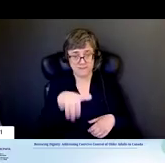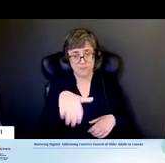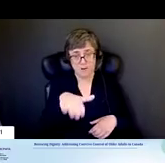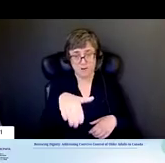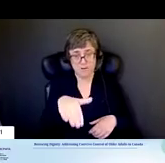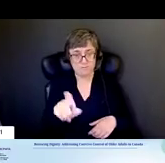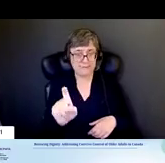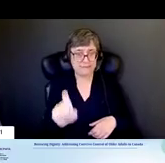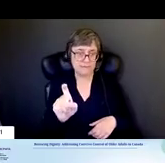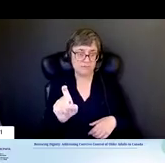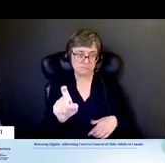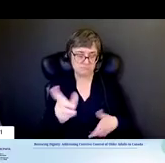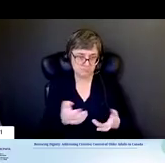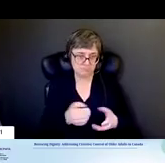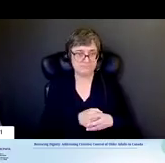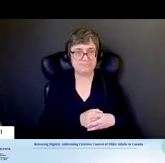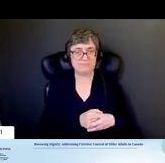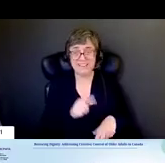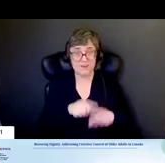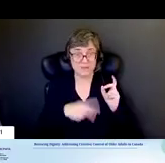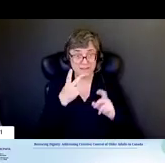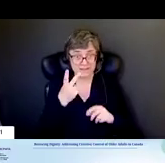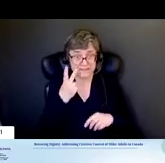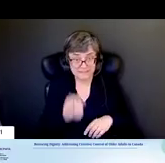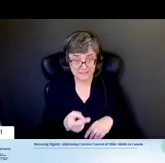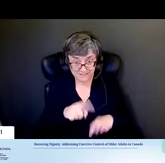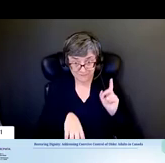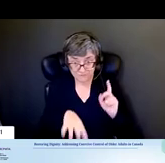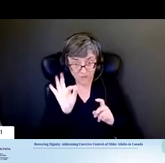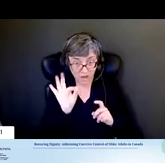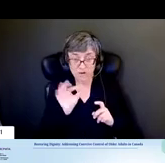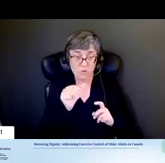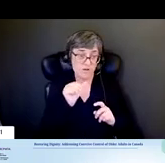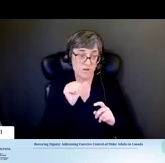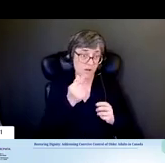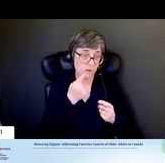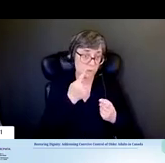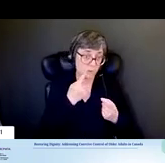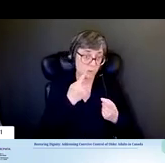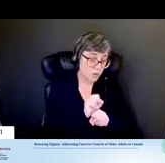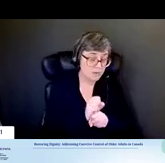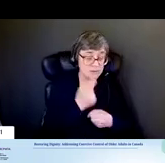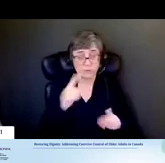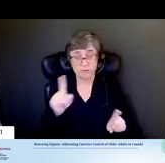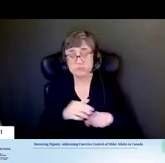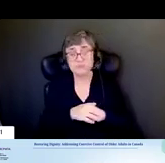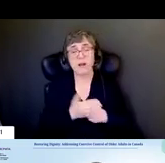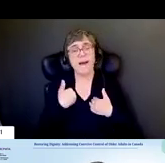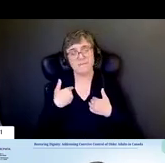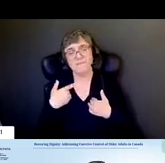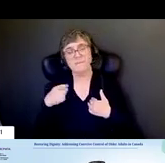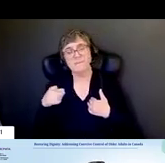screen. And if you cannot find it, or if for some reason it's not working, we do have our